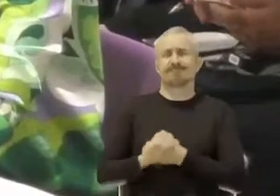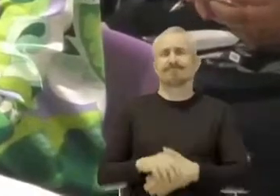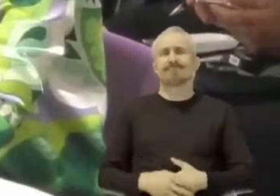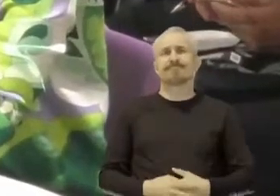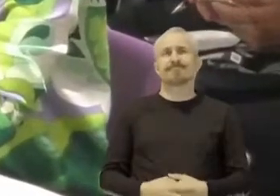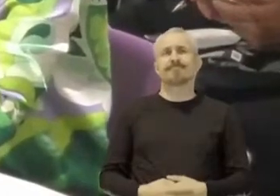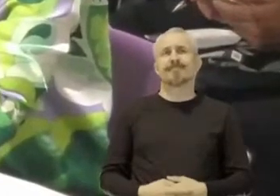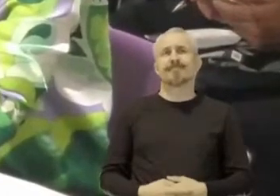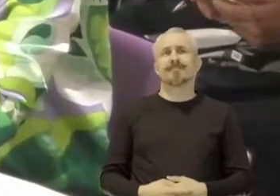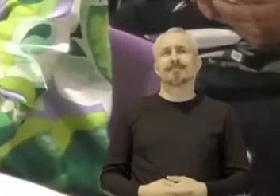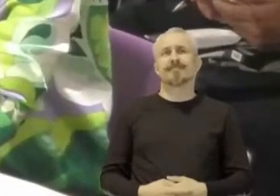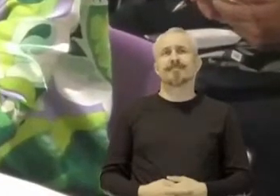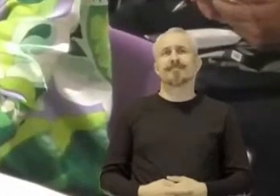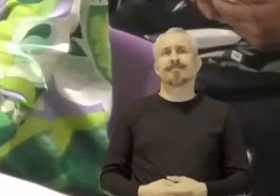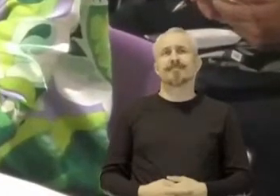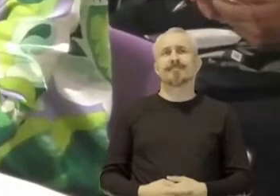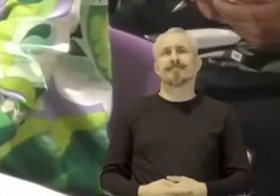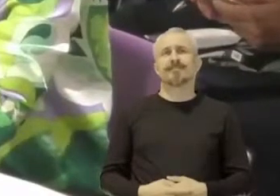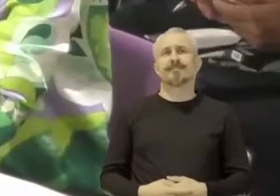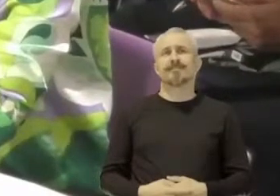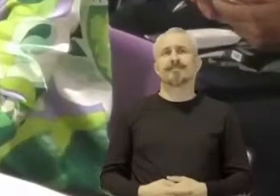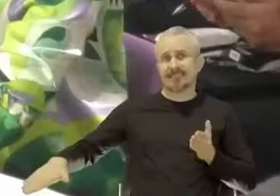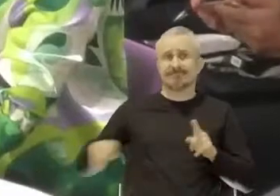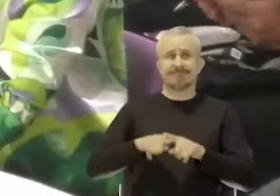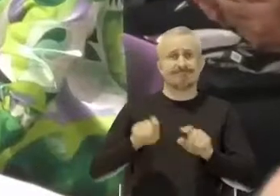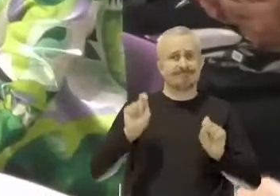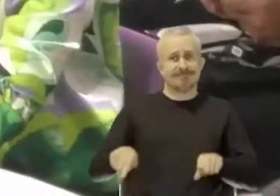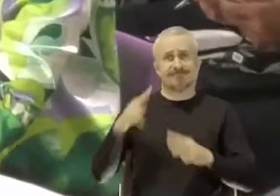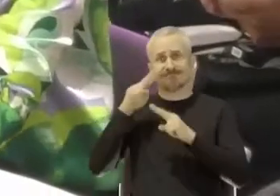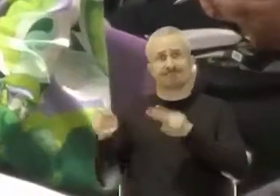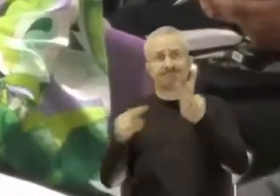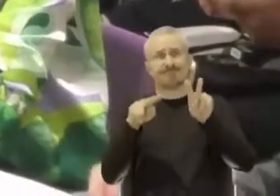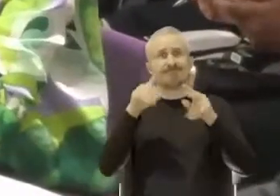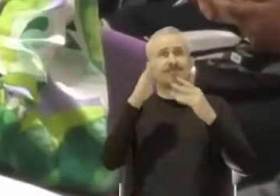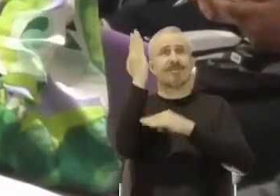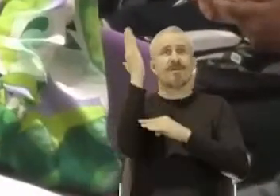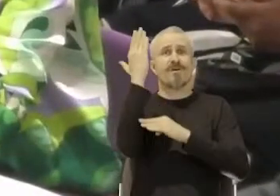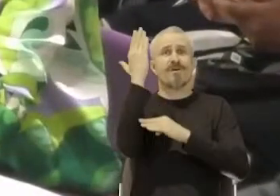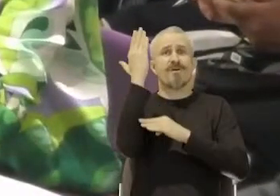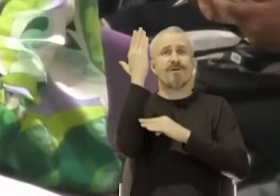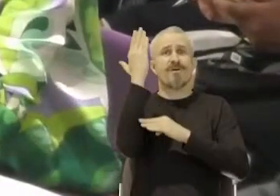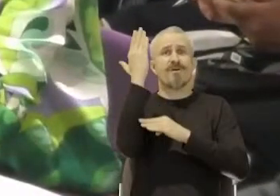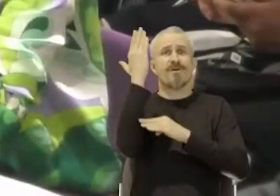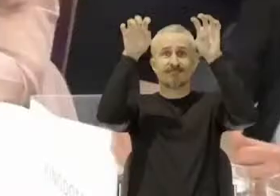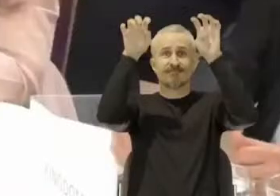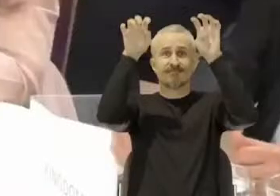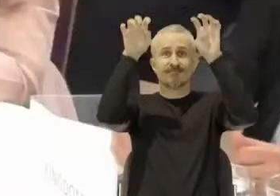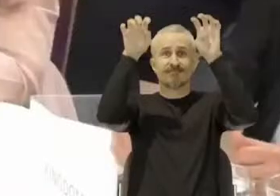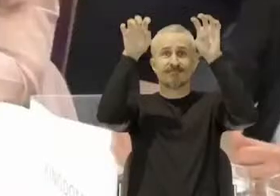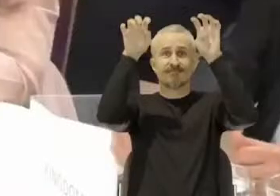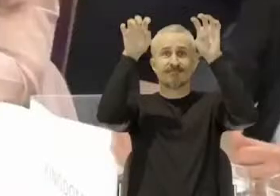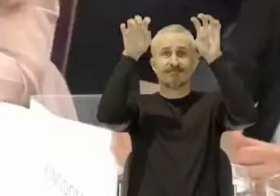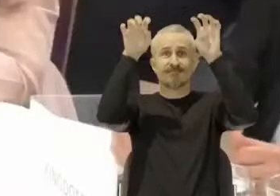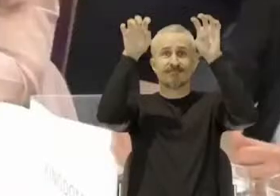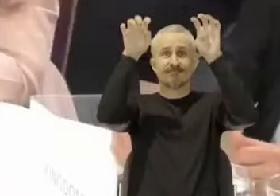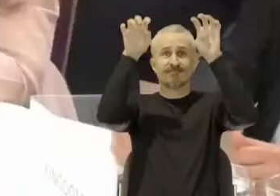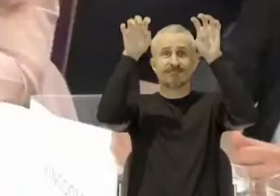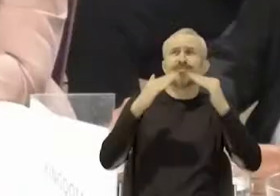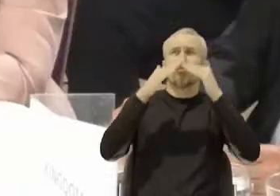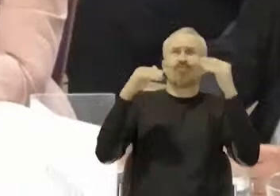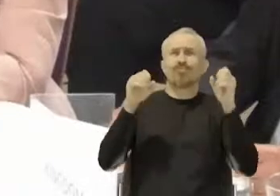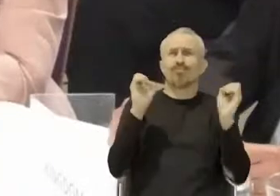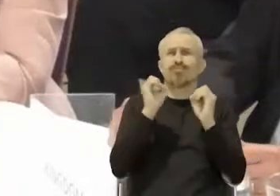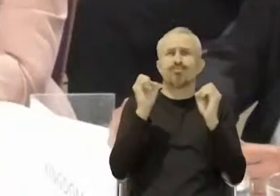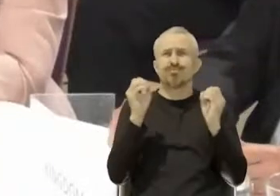out. All children should be able to see rain looking there